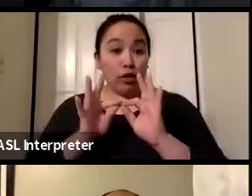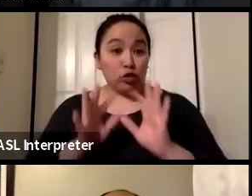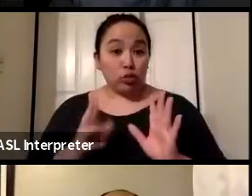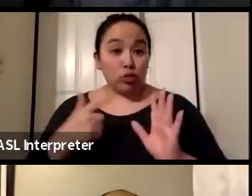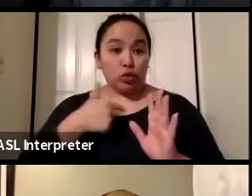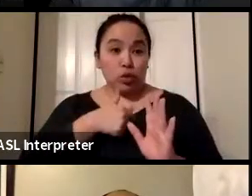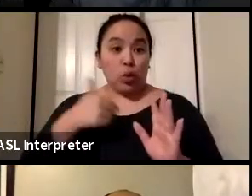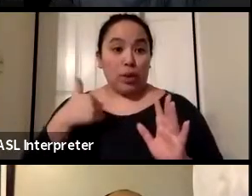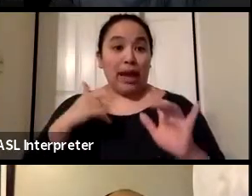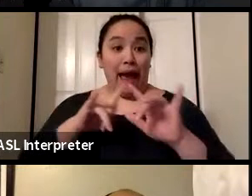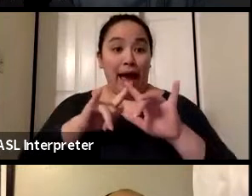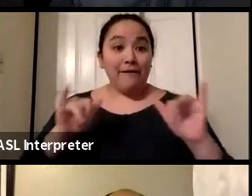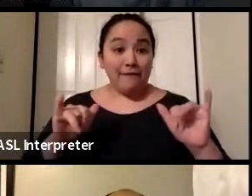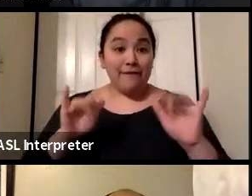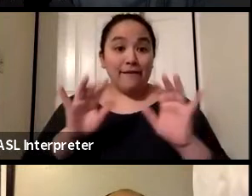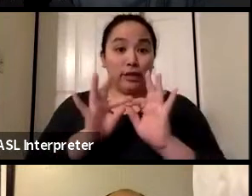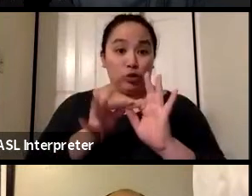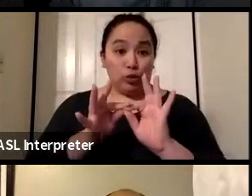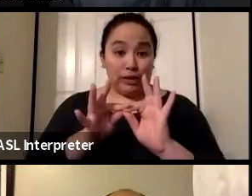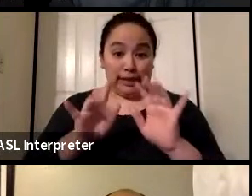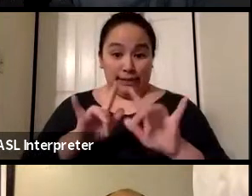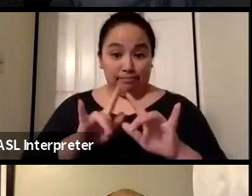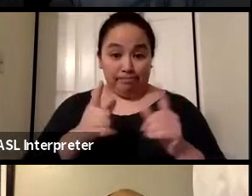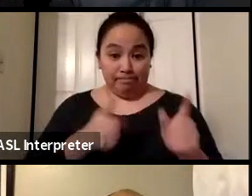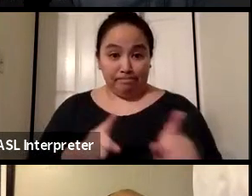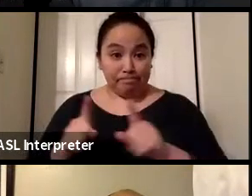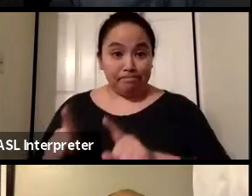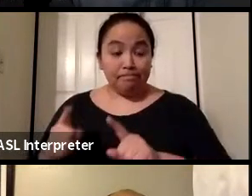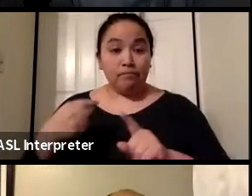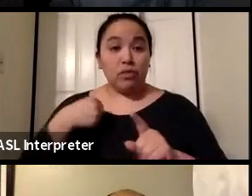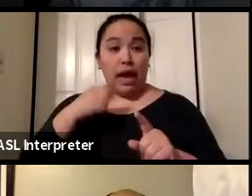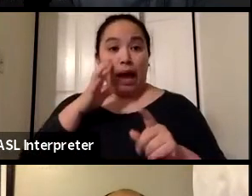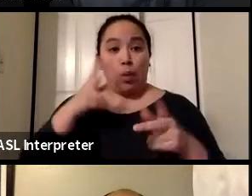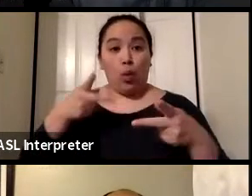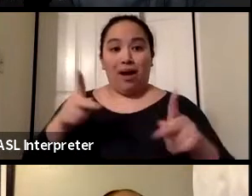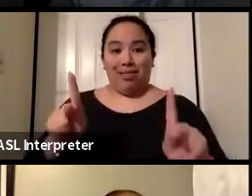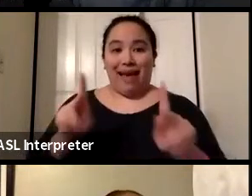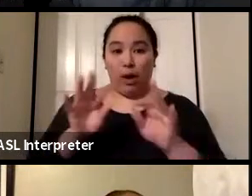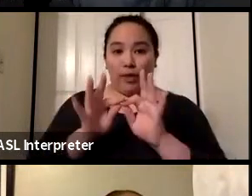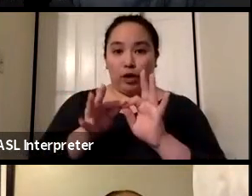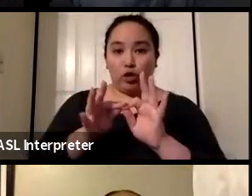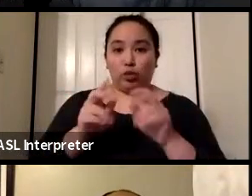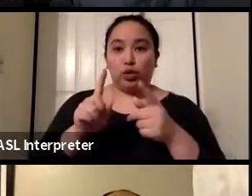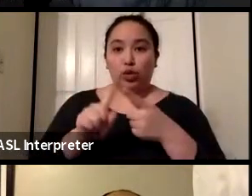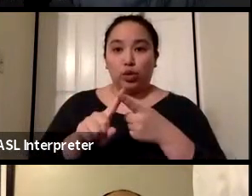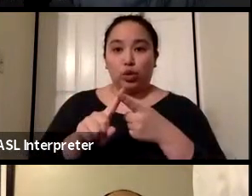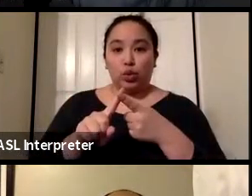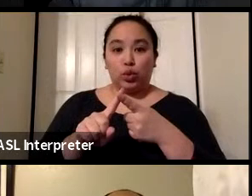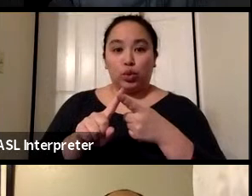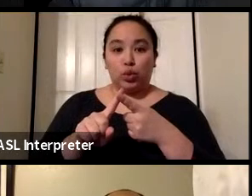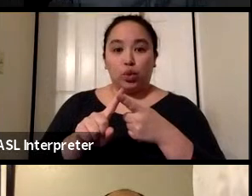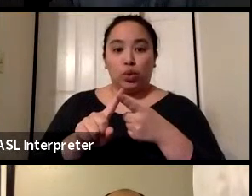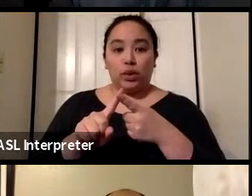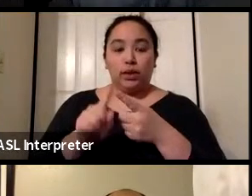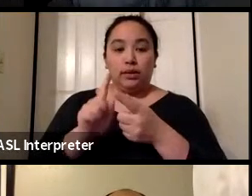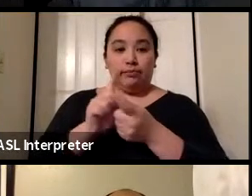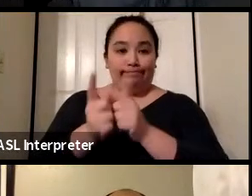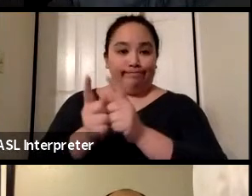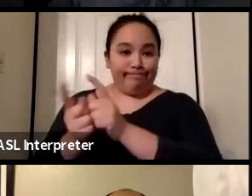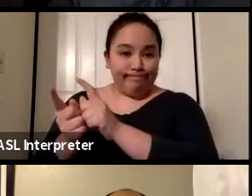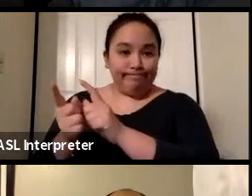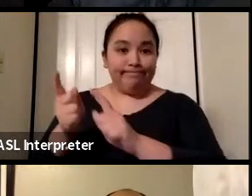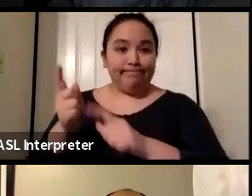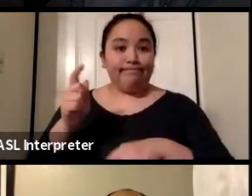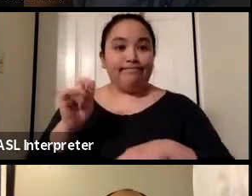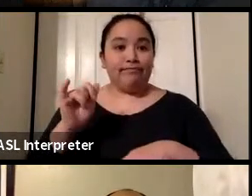have simultaneous translation, and I will allow the interpreters to explain how to use that function and